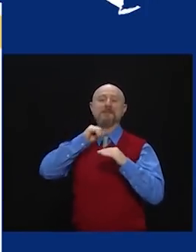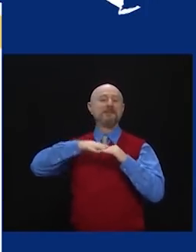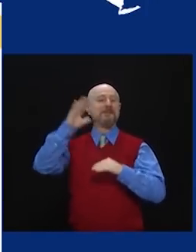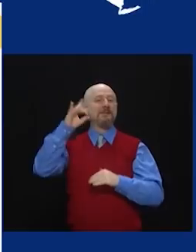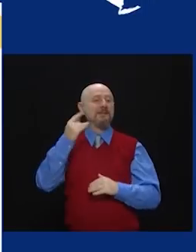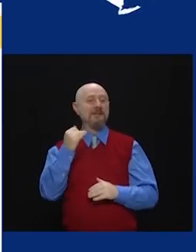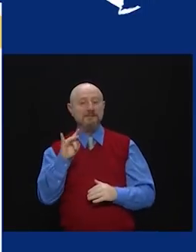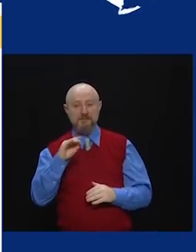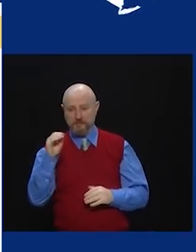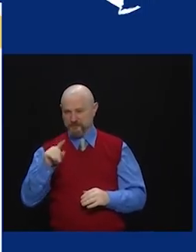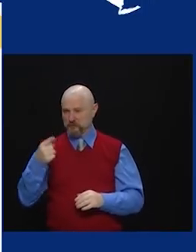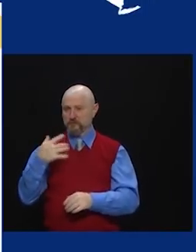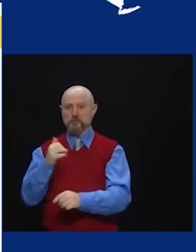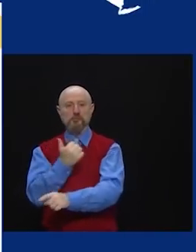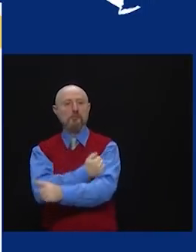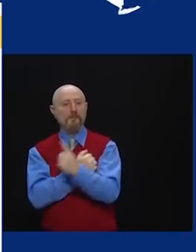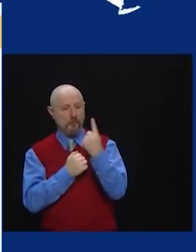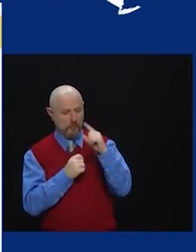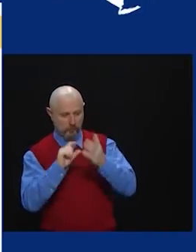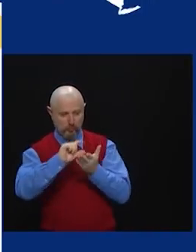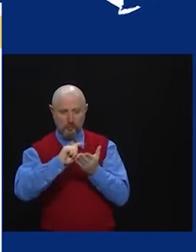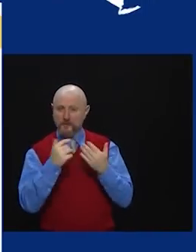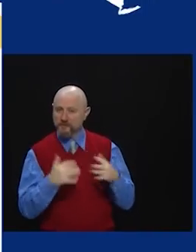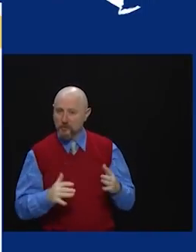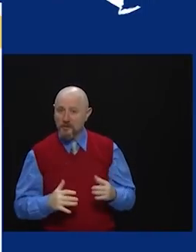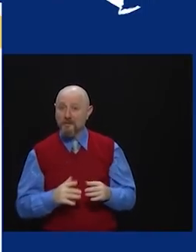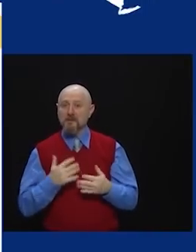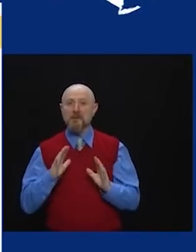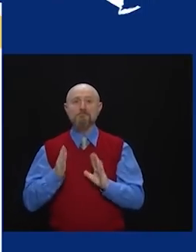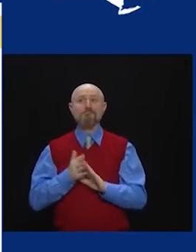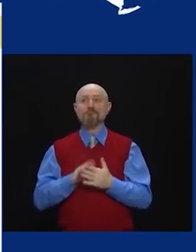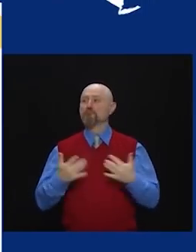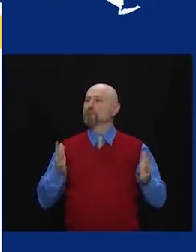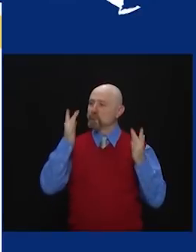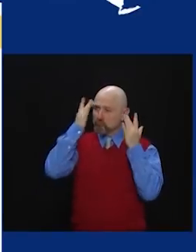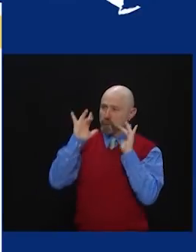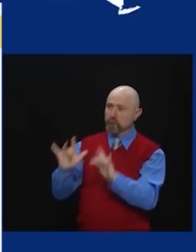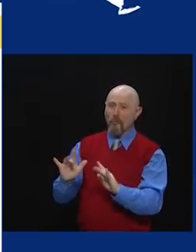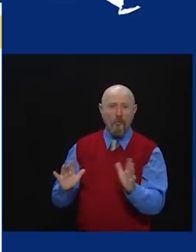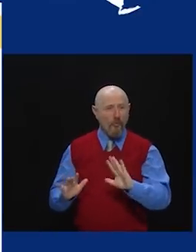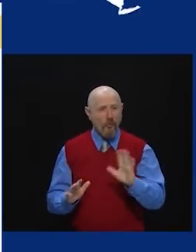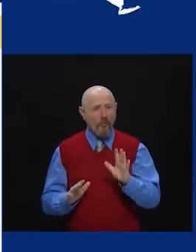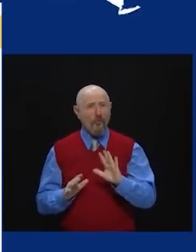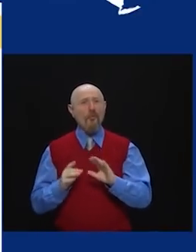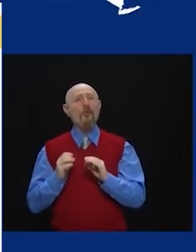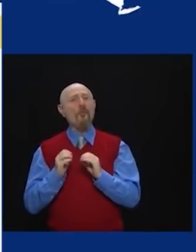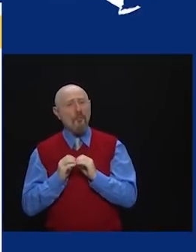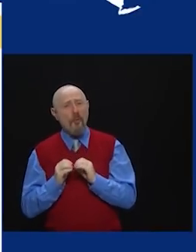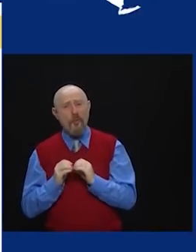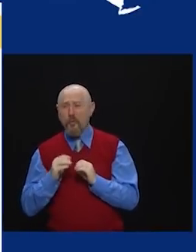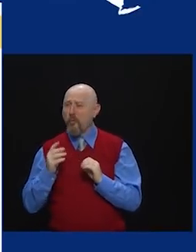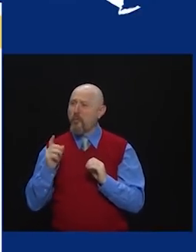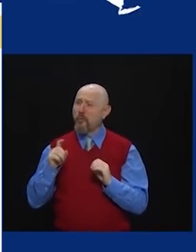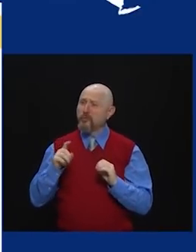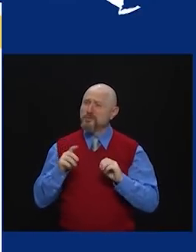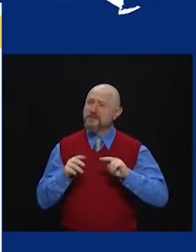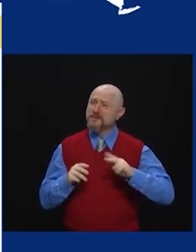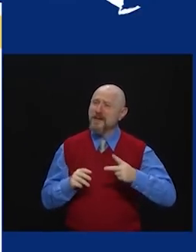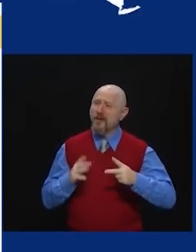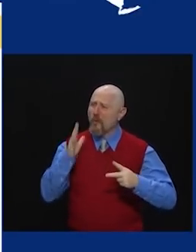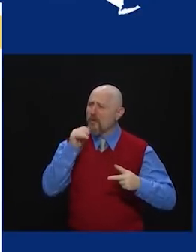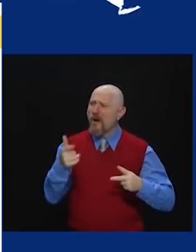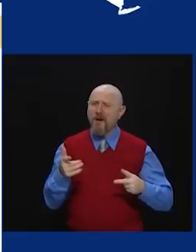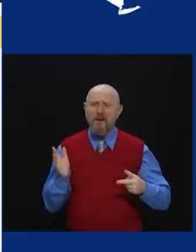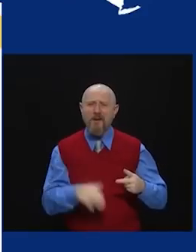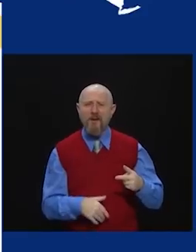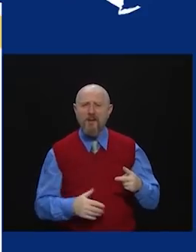don't want that to plateau. That still has more room to grow, but what are people waiting for with that second dose? You are not protected